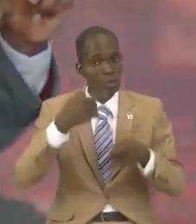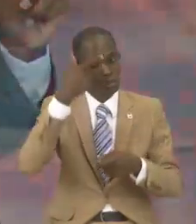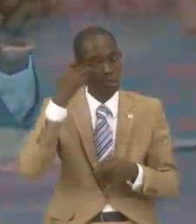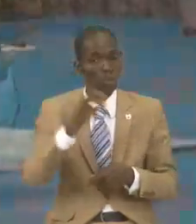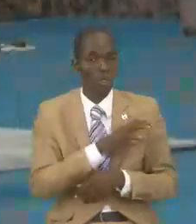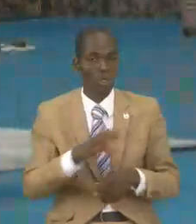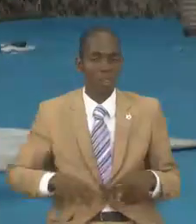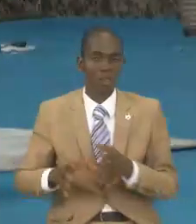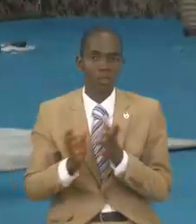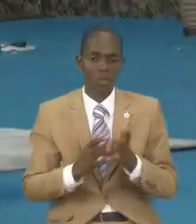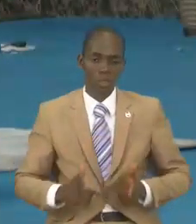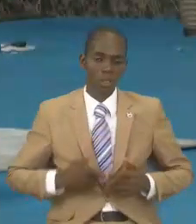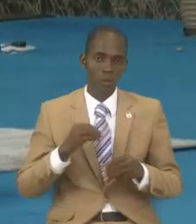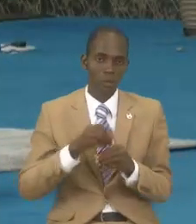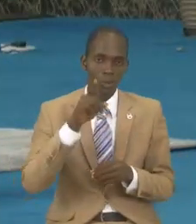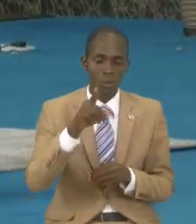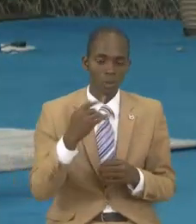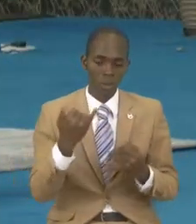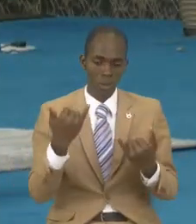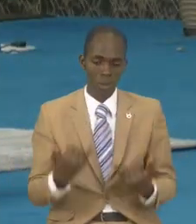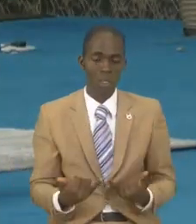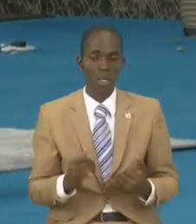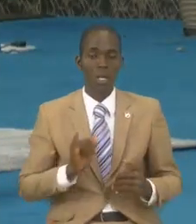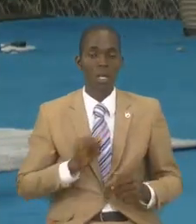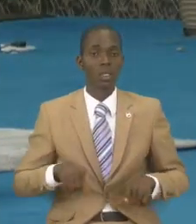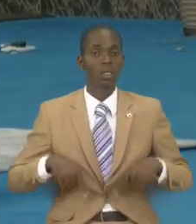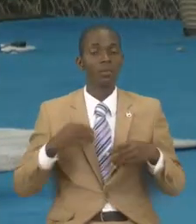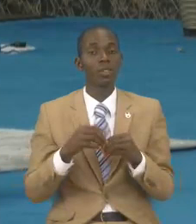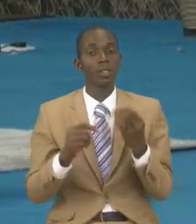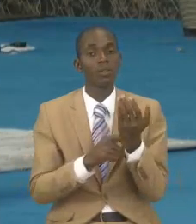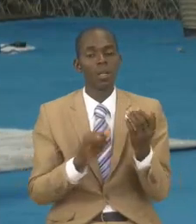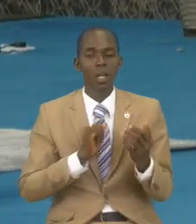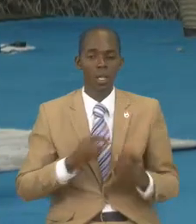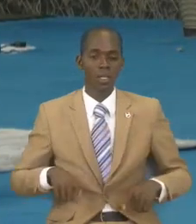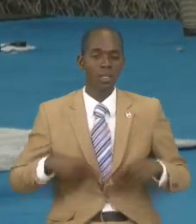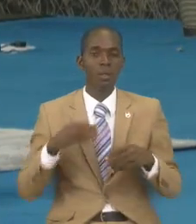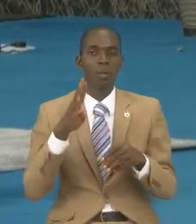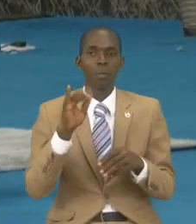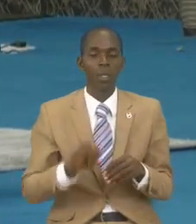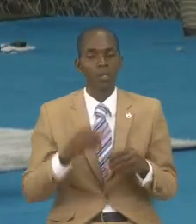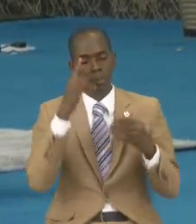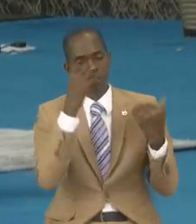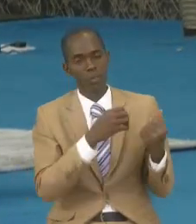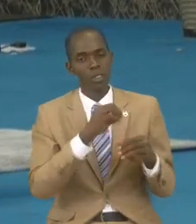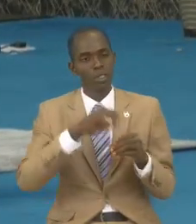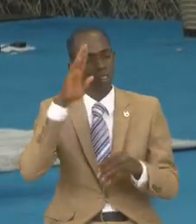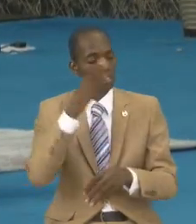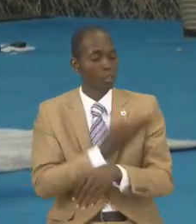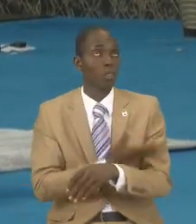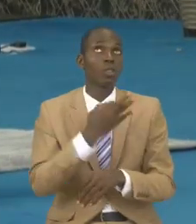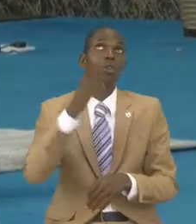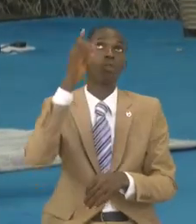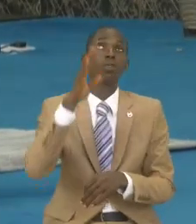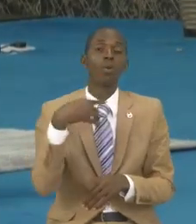I now live in the flesh, I live by the faith of the Son of God, who loved me